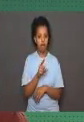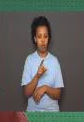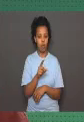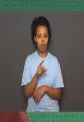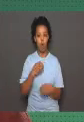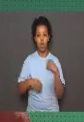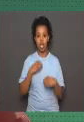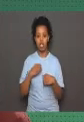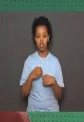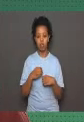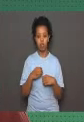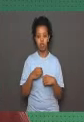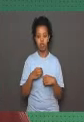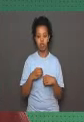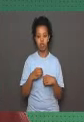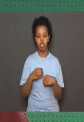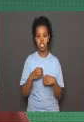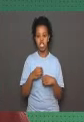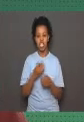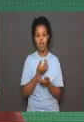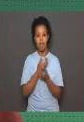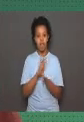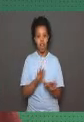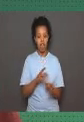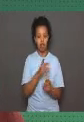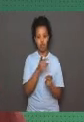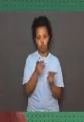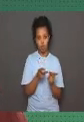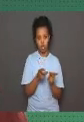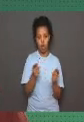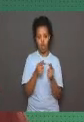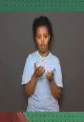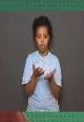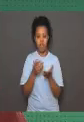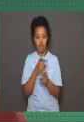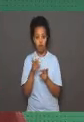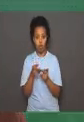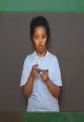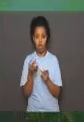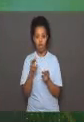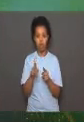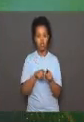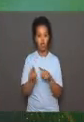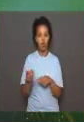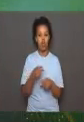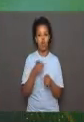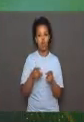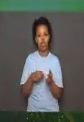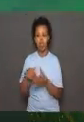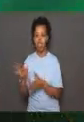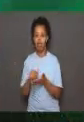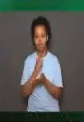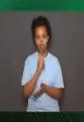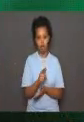moves from an unfavorable condition to a favorable condition. The last